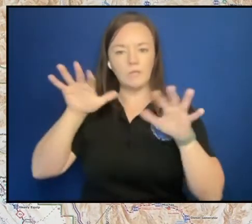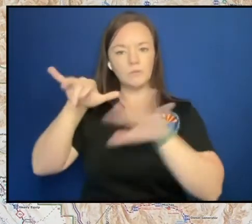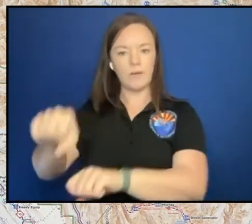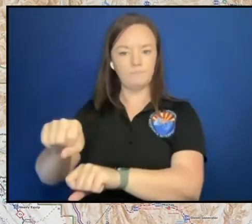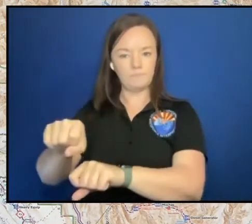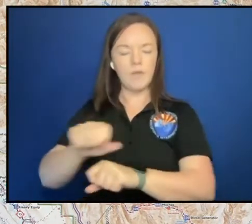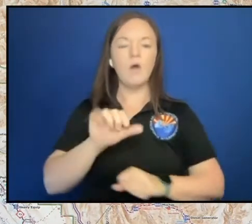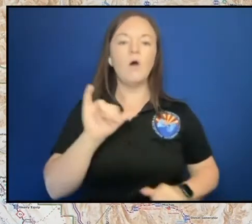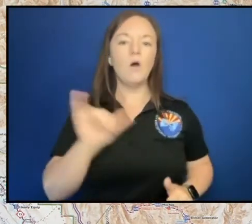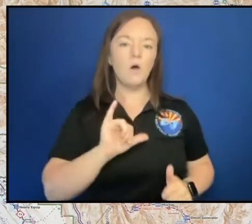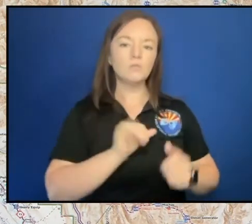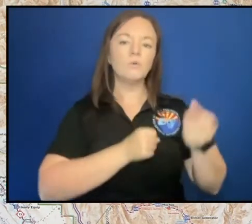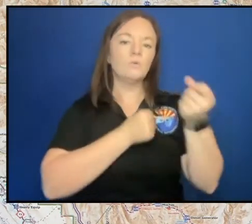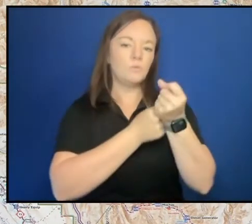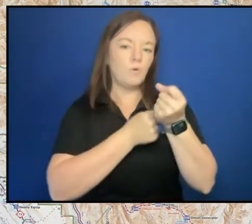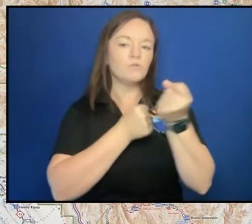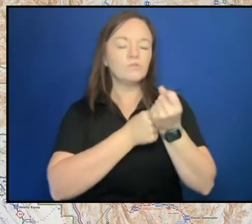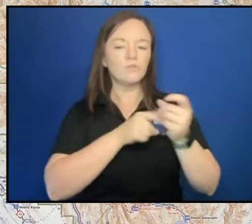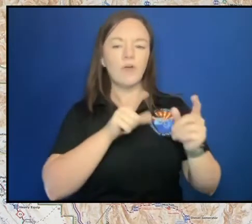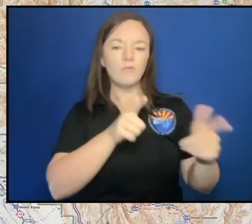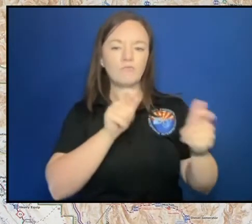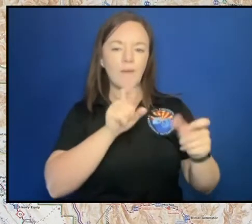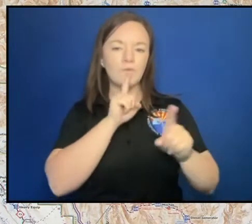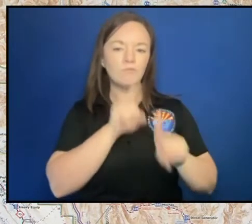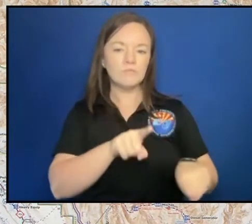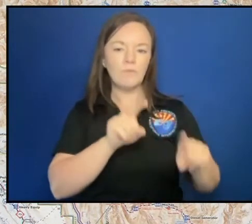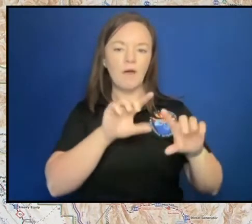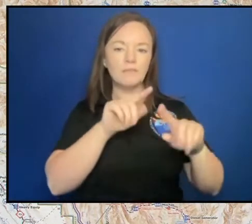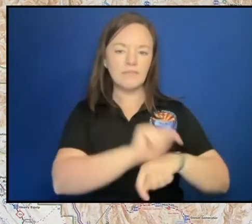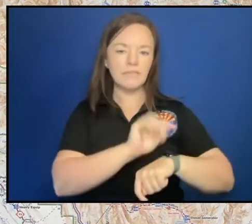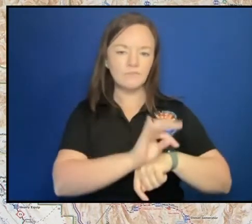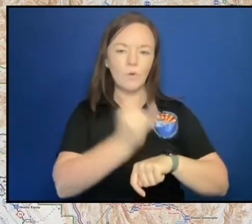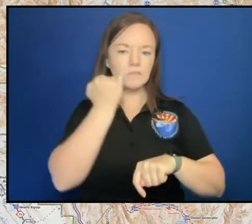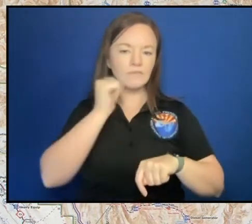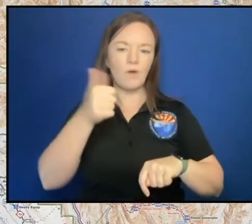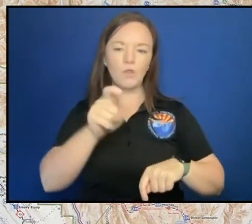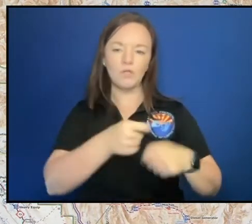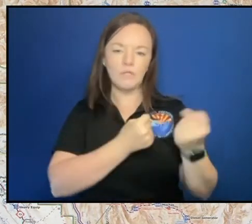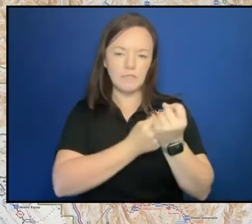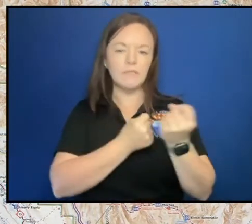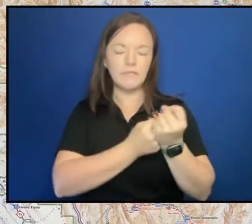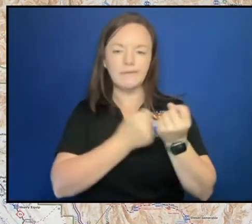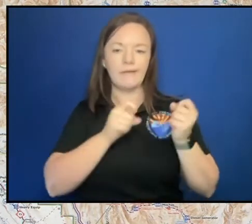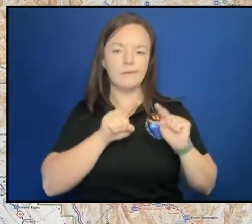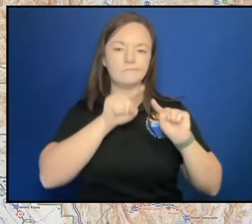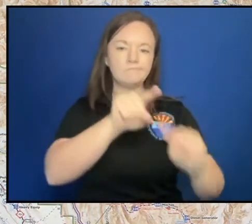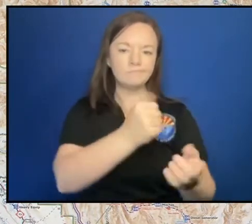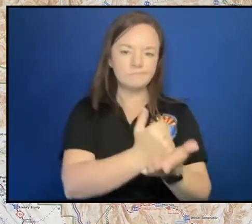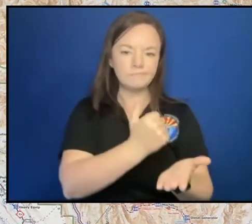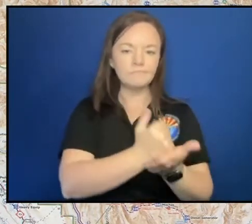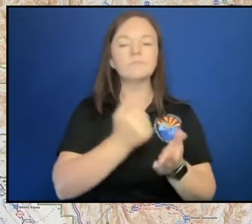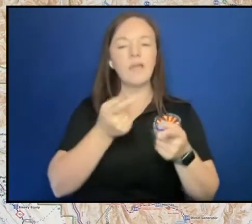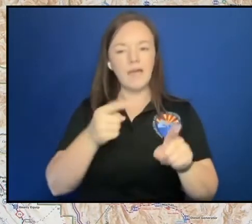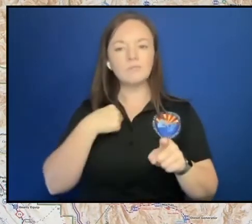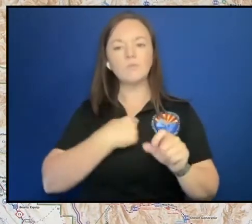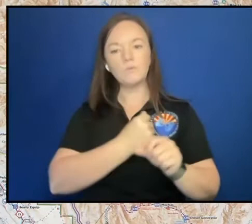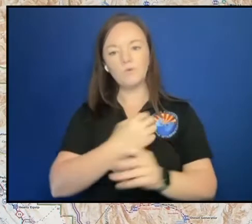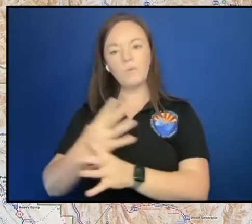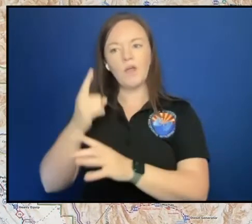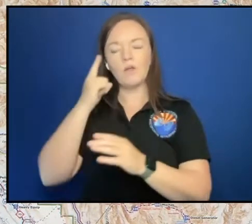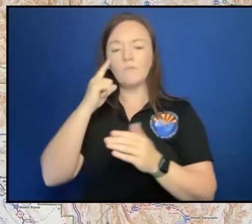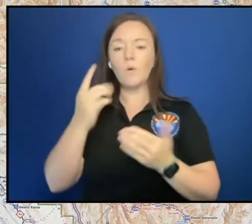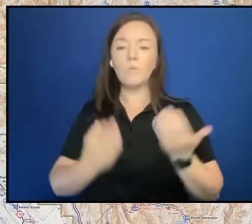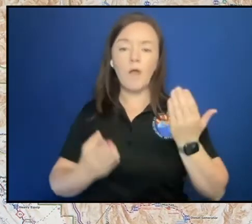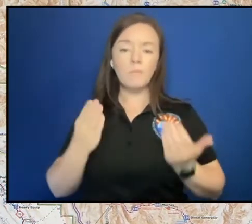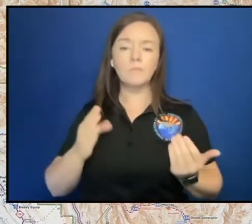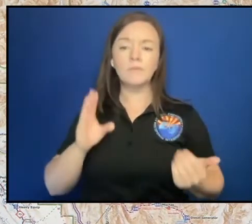rapid response task force and fill any other need that is necessary as we prepare for what is going to be probably close to